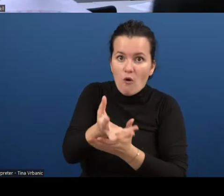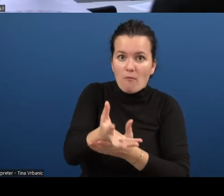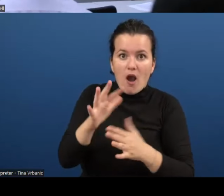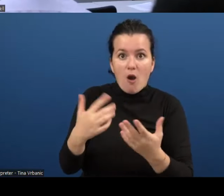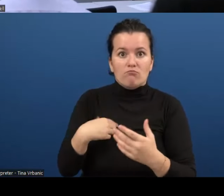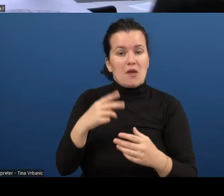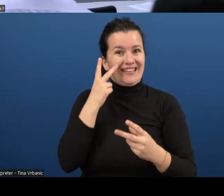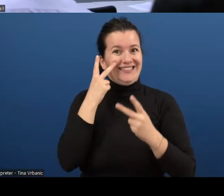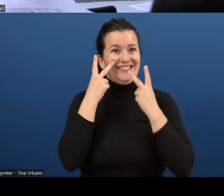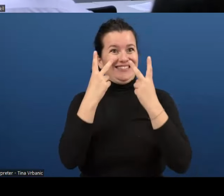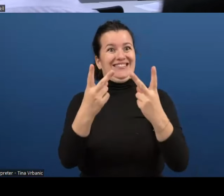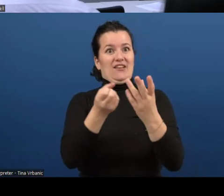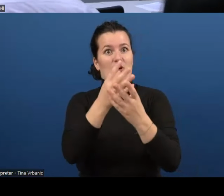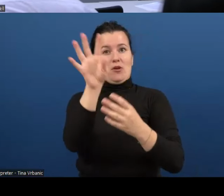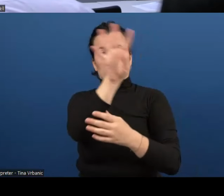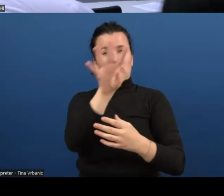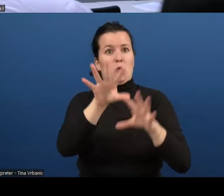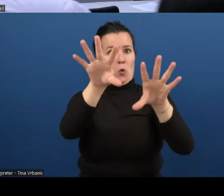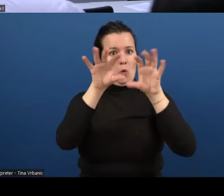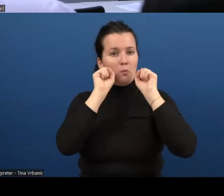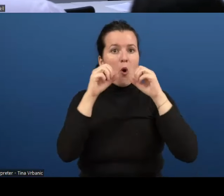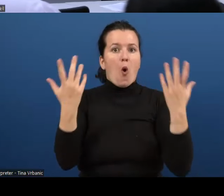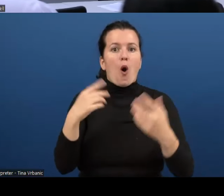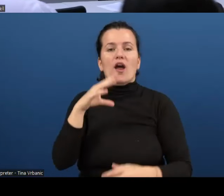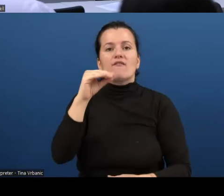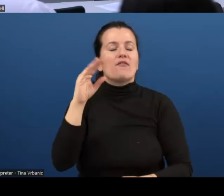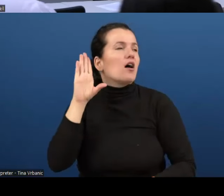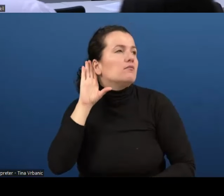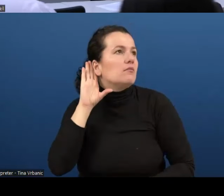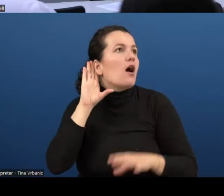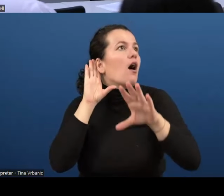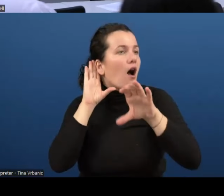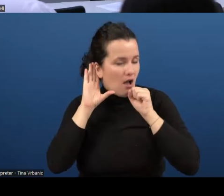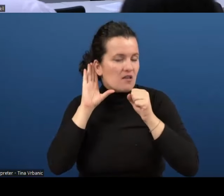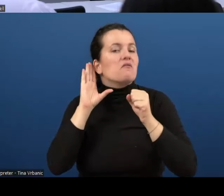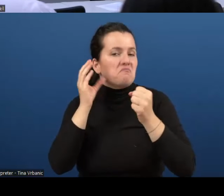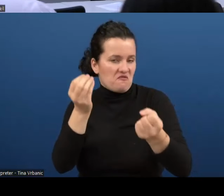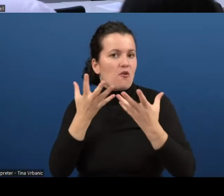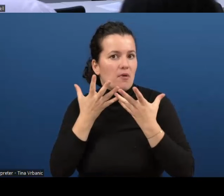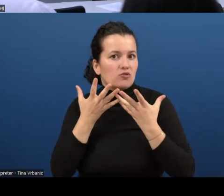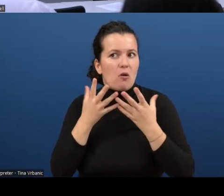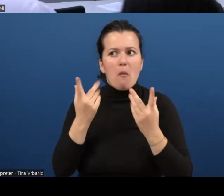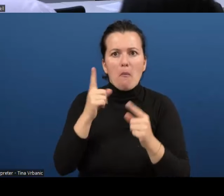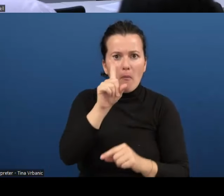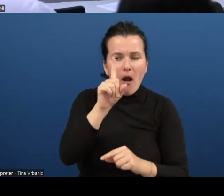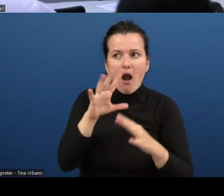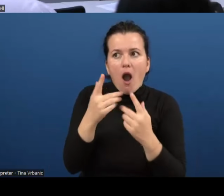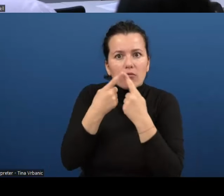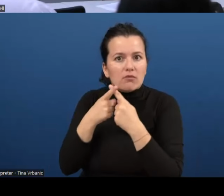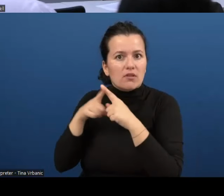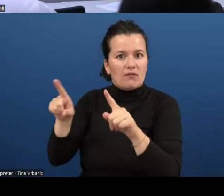or auditory information. And well, of course, that brings you quite soon to